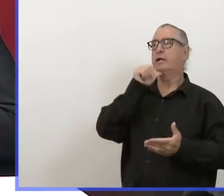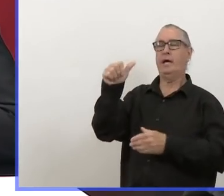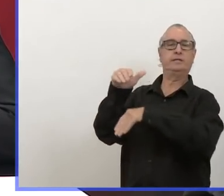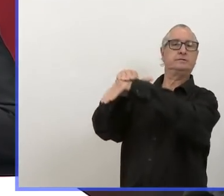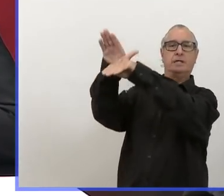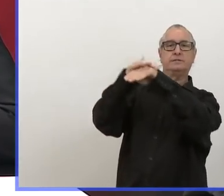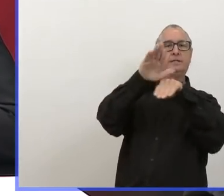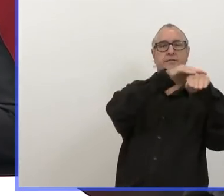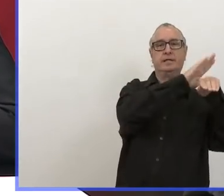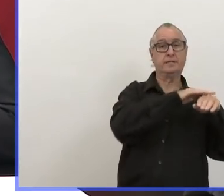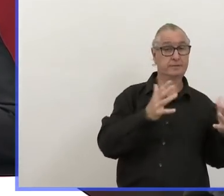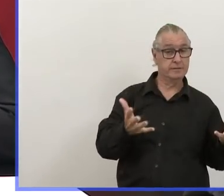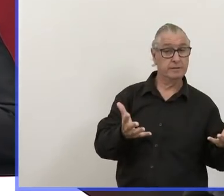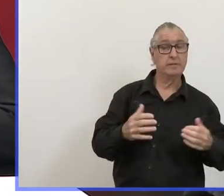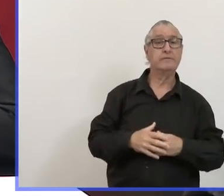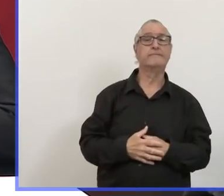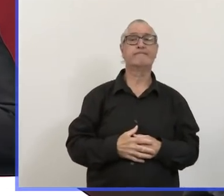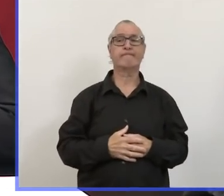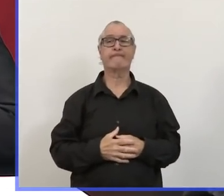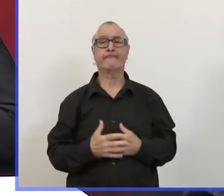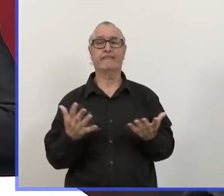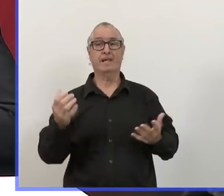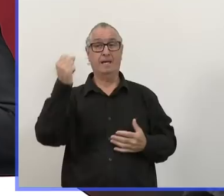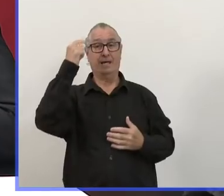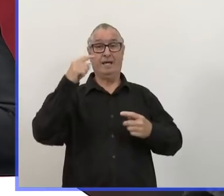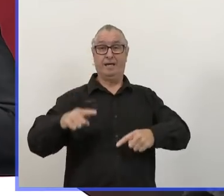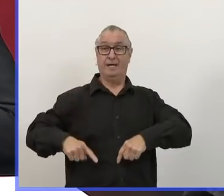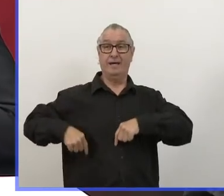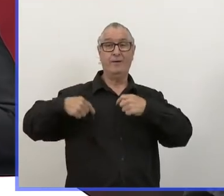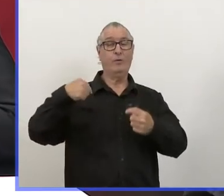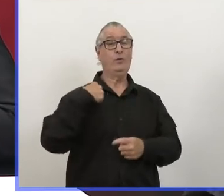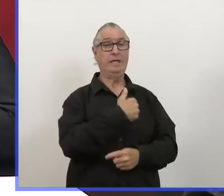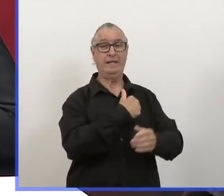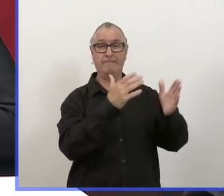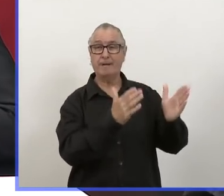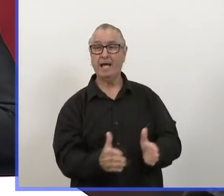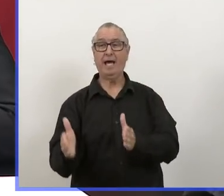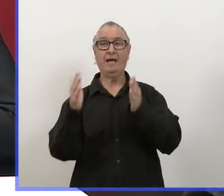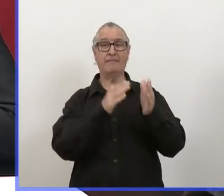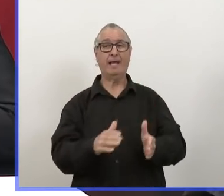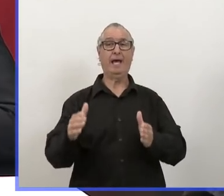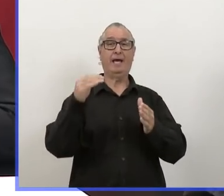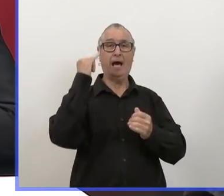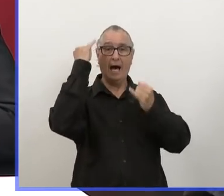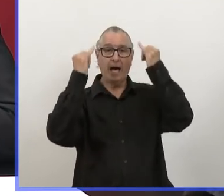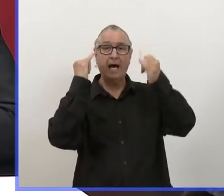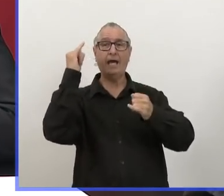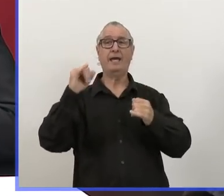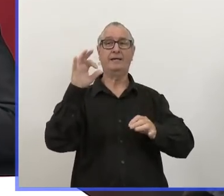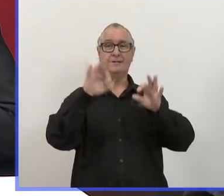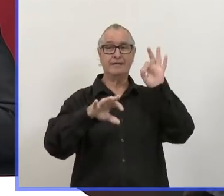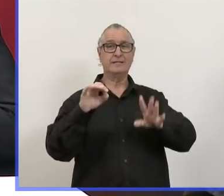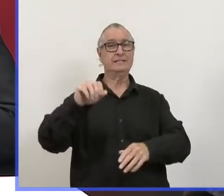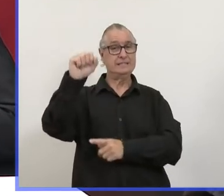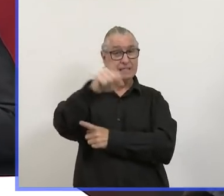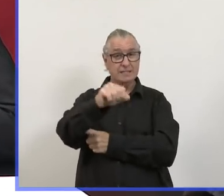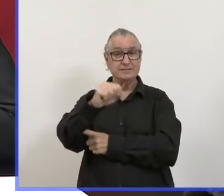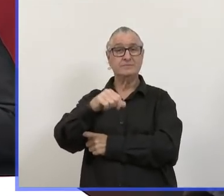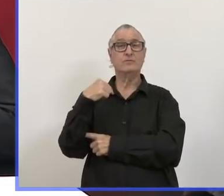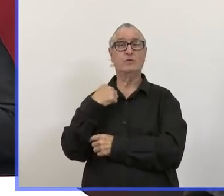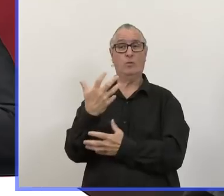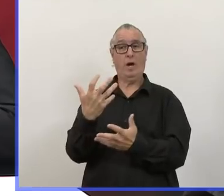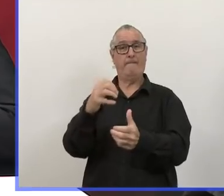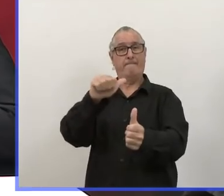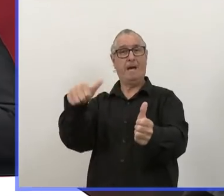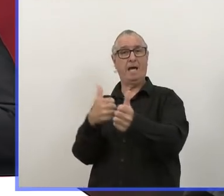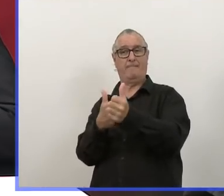of effort to increase our acute care capacity, to plan to have a net new increase in capacity. So